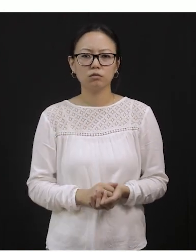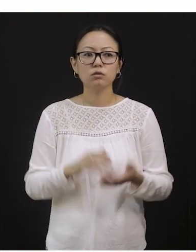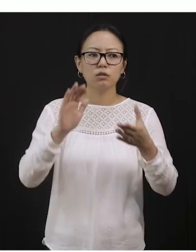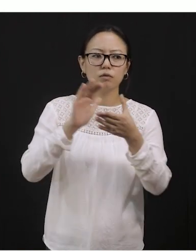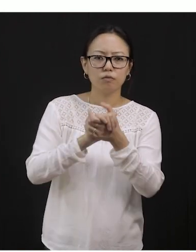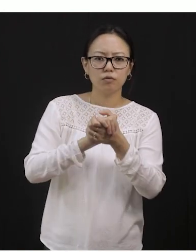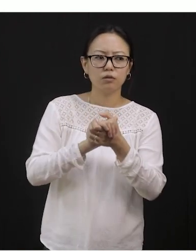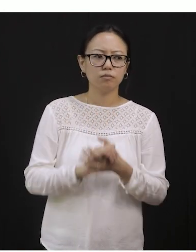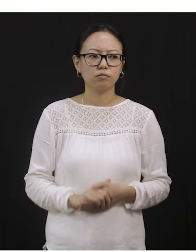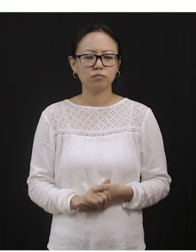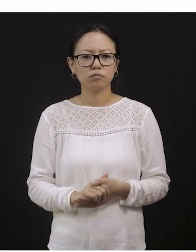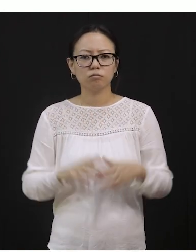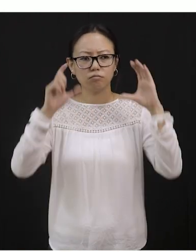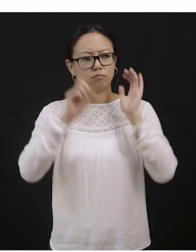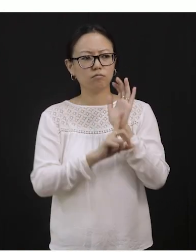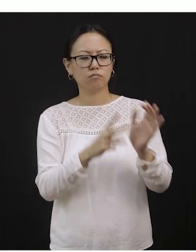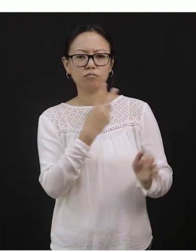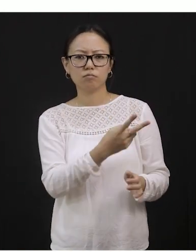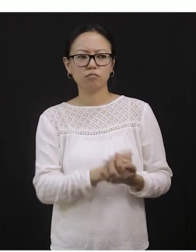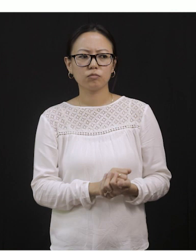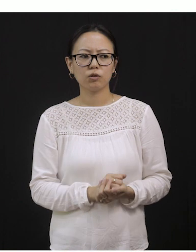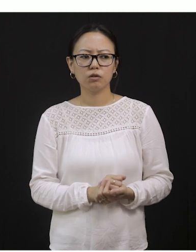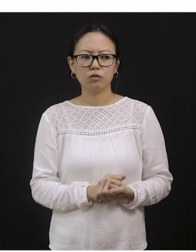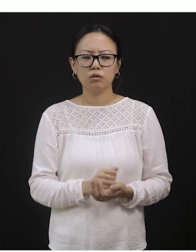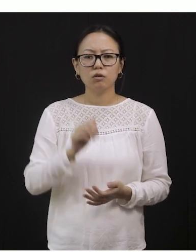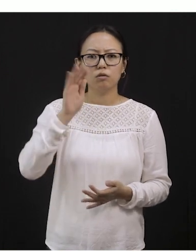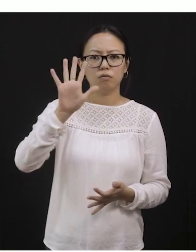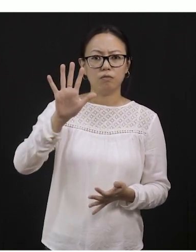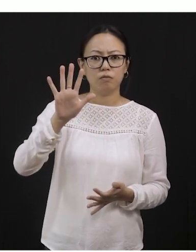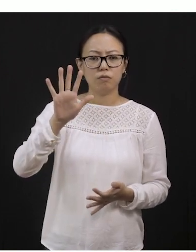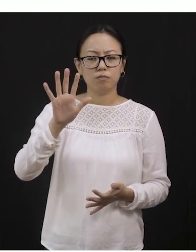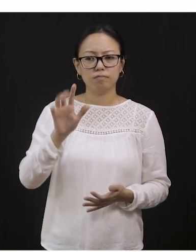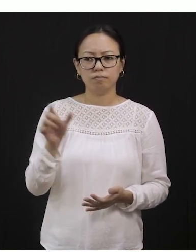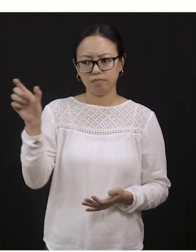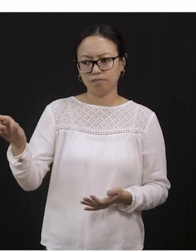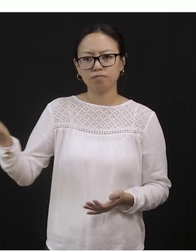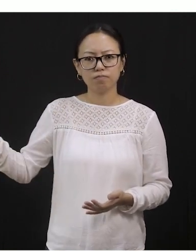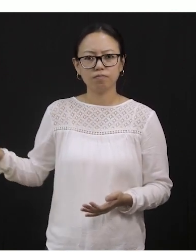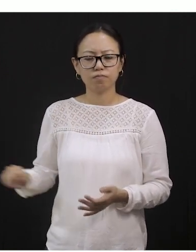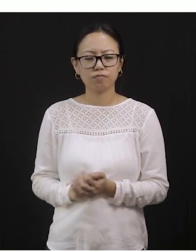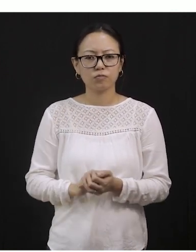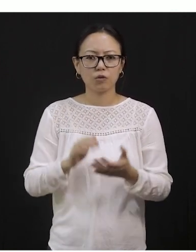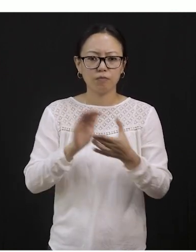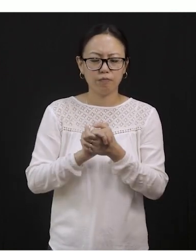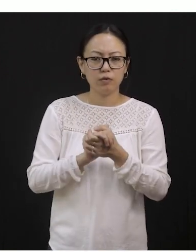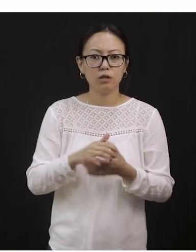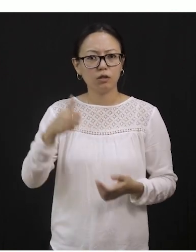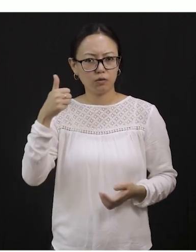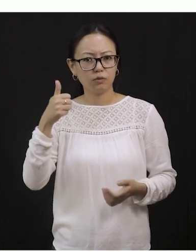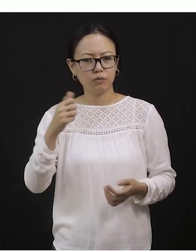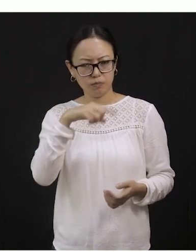Doraemon, Seijuga, Jian, Tunyo, and Nobita, they are very, very close friends, and it talks